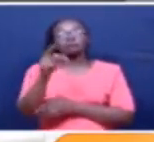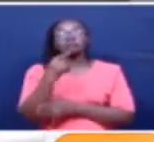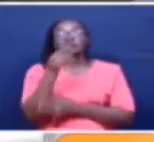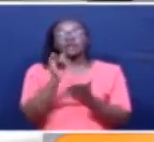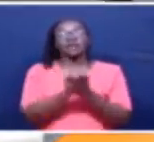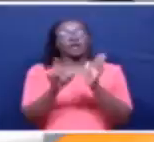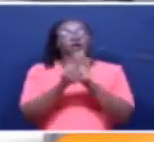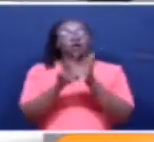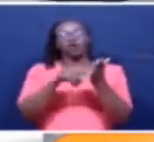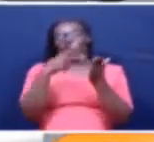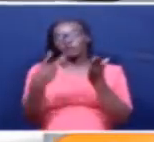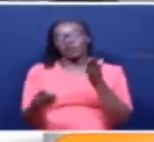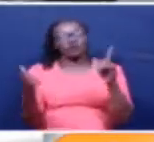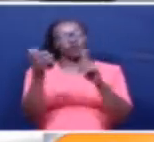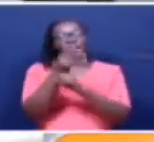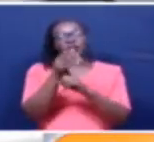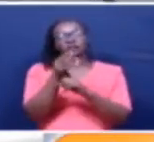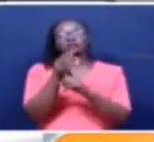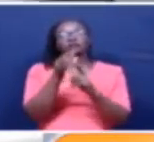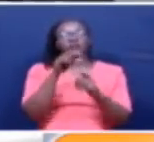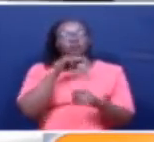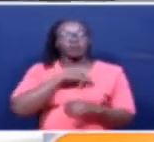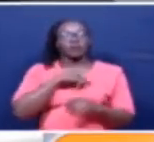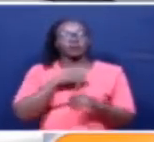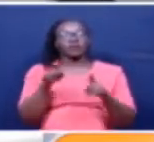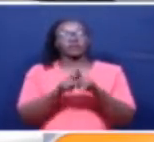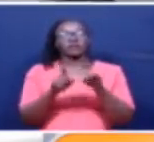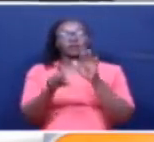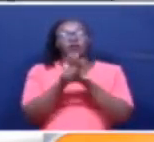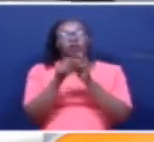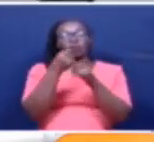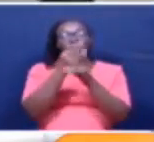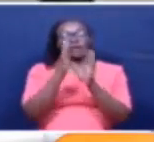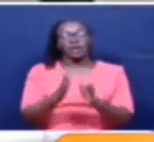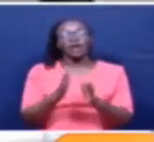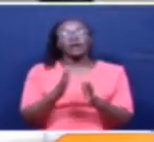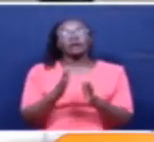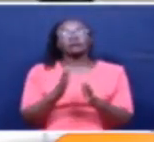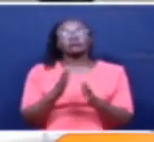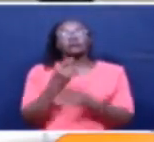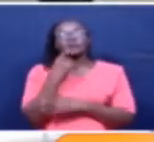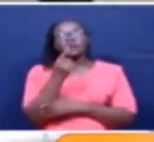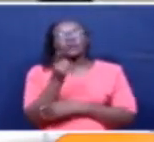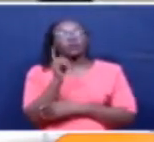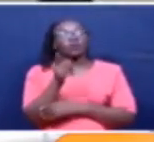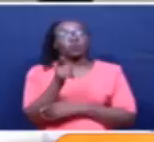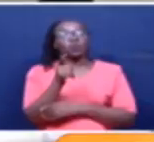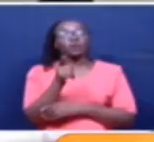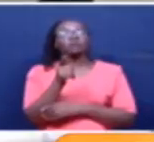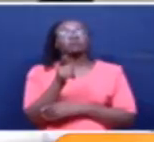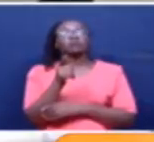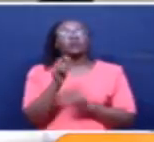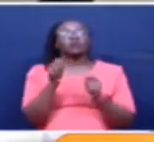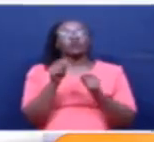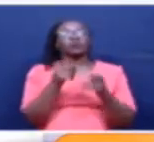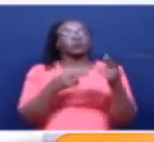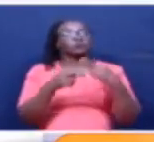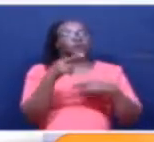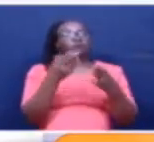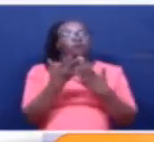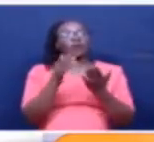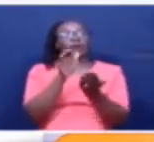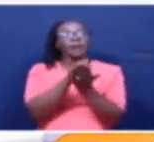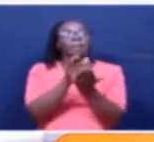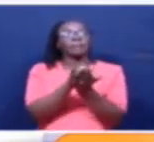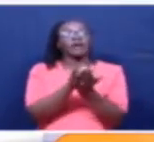the intended benefits, lawmakers and the consumer lobby group have cautioned against going back to an era where banks hold